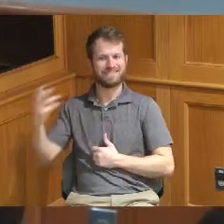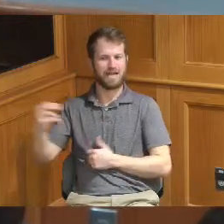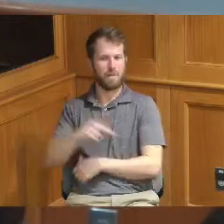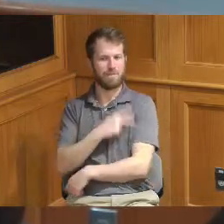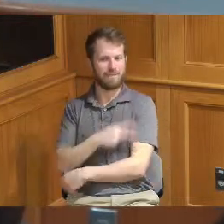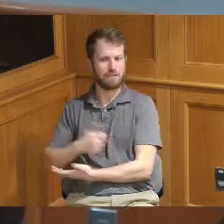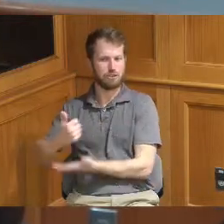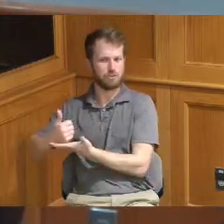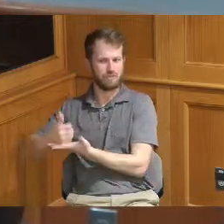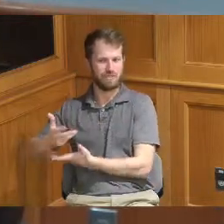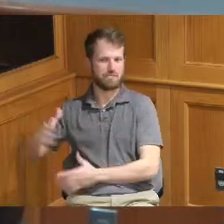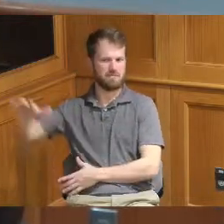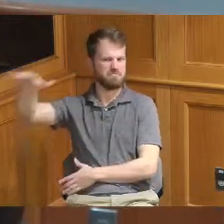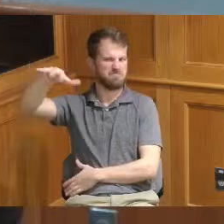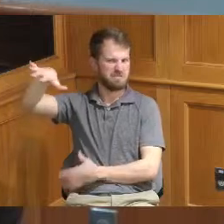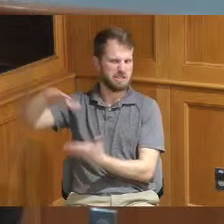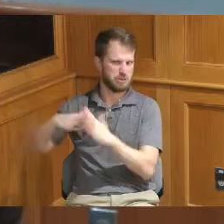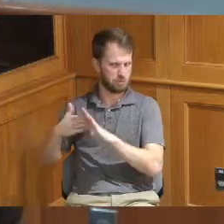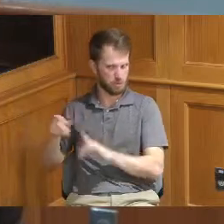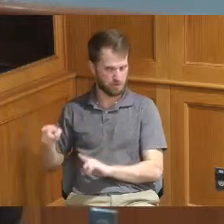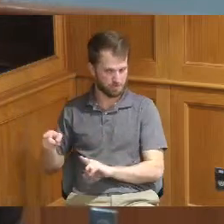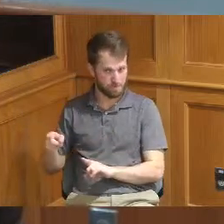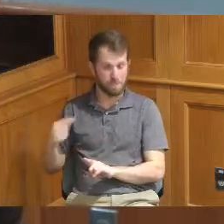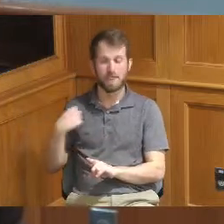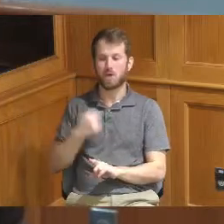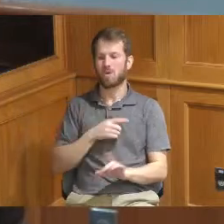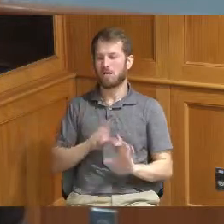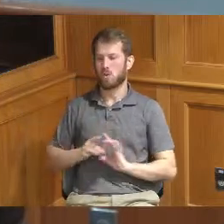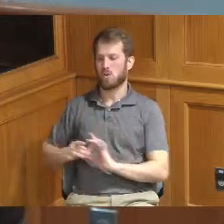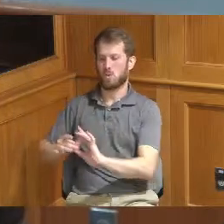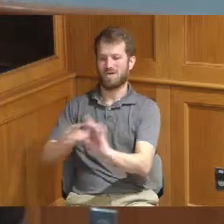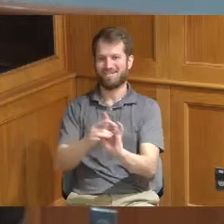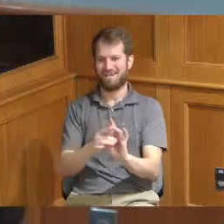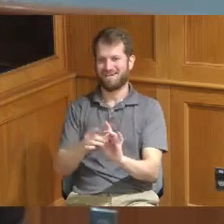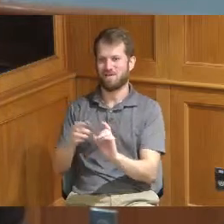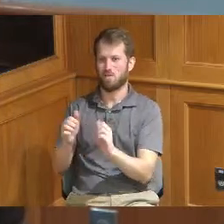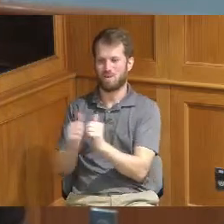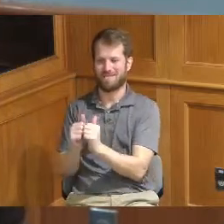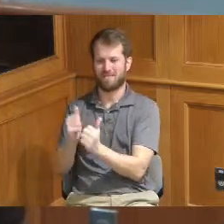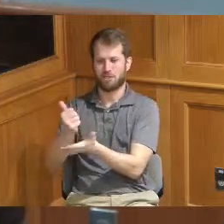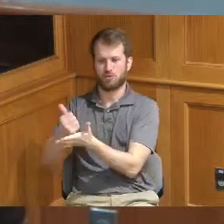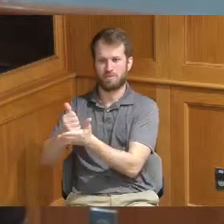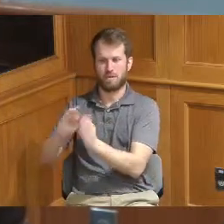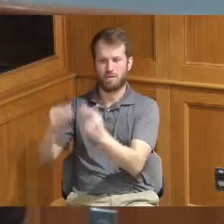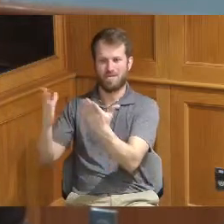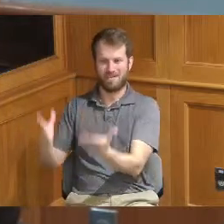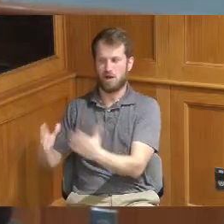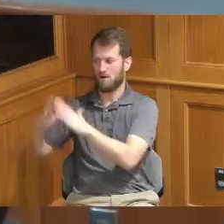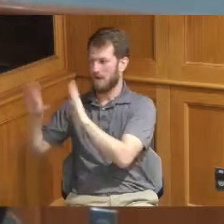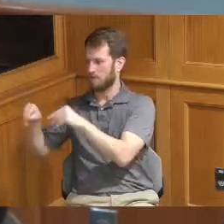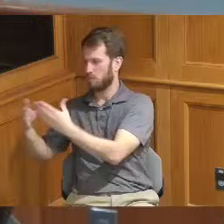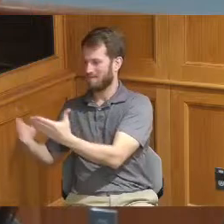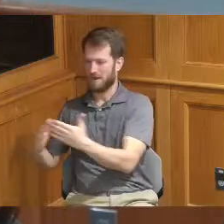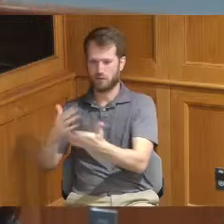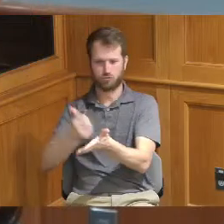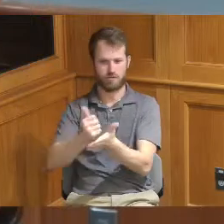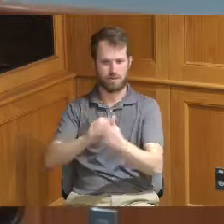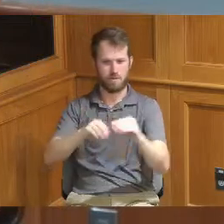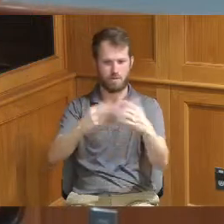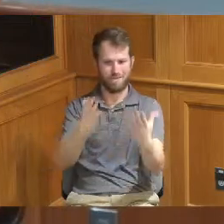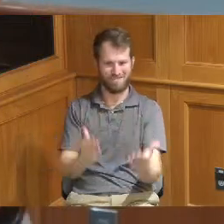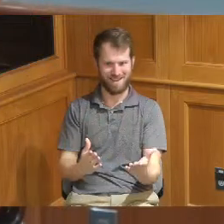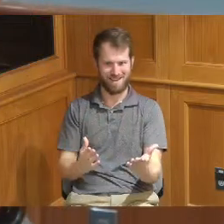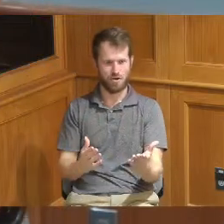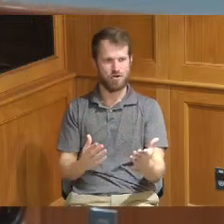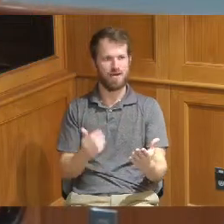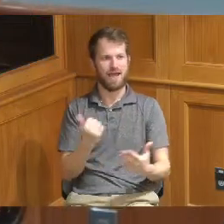treatment somewhere in the community, and then we coordinate with that treatment provider. So to have the housing provider, the treatment provider, and